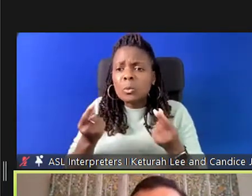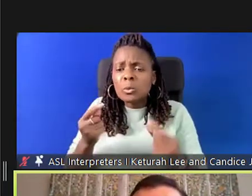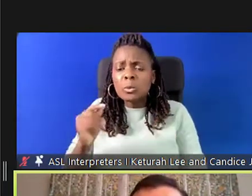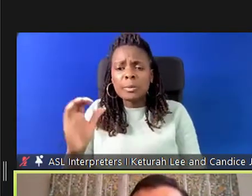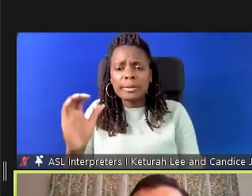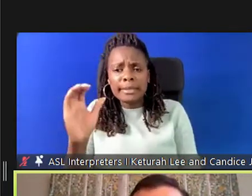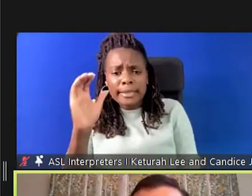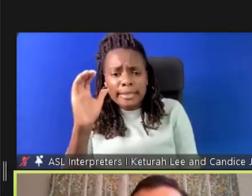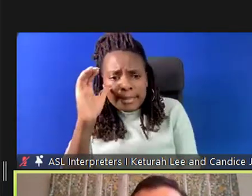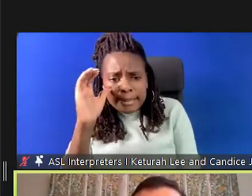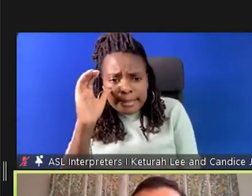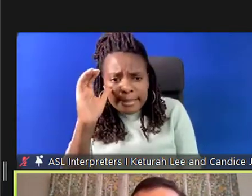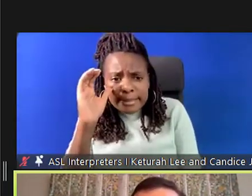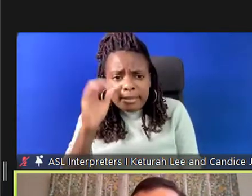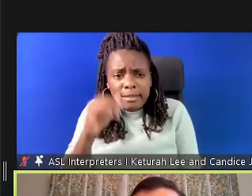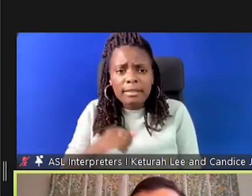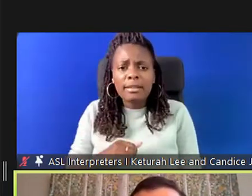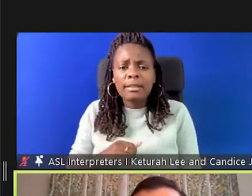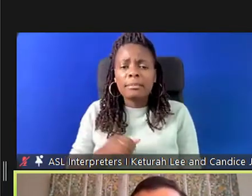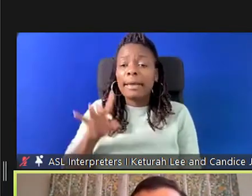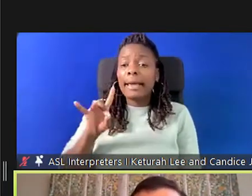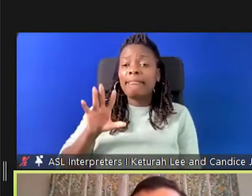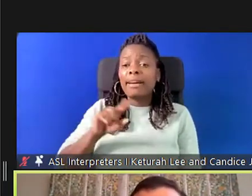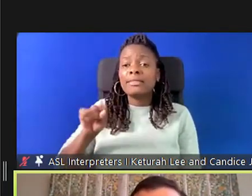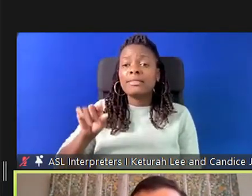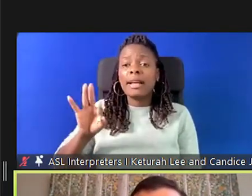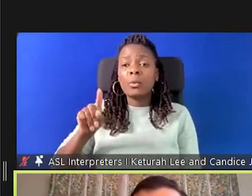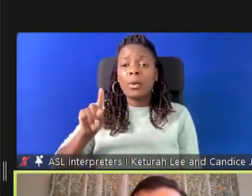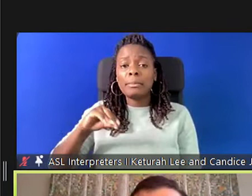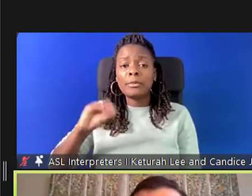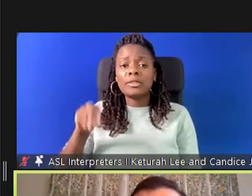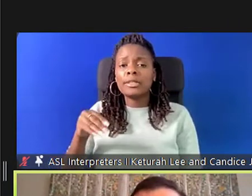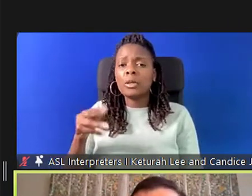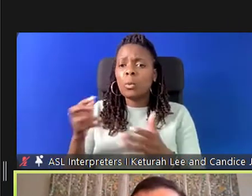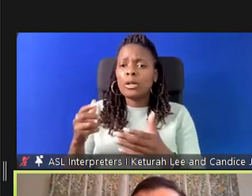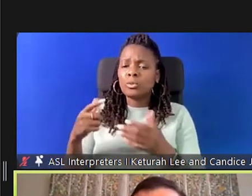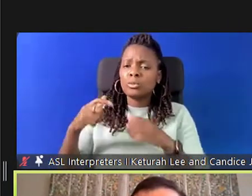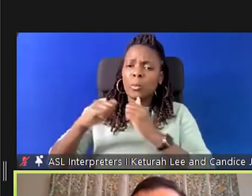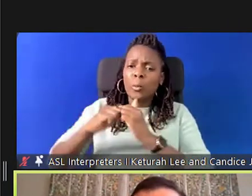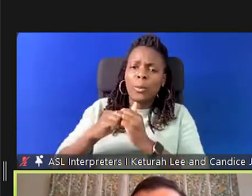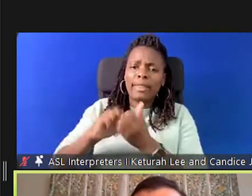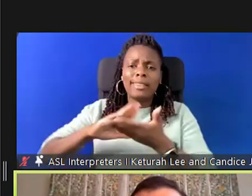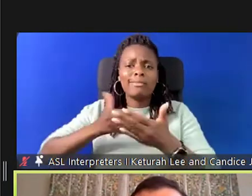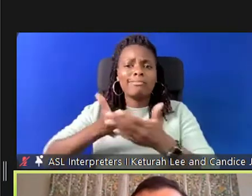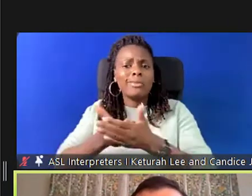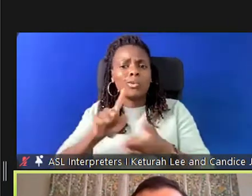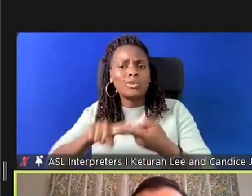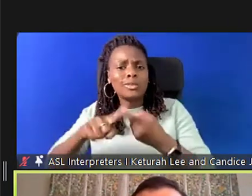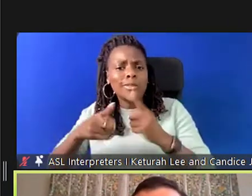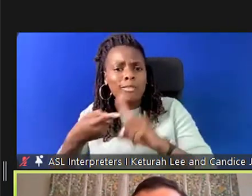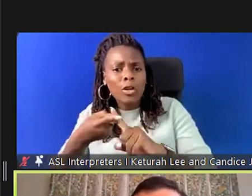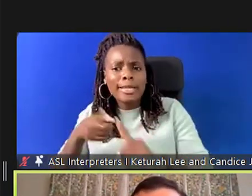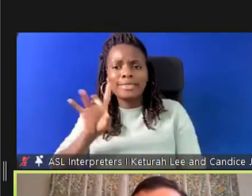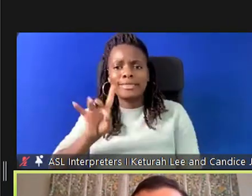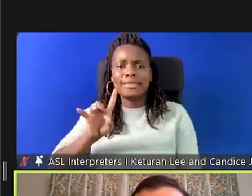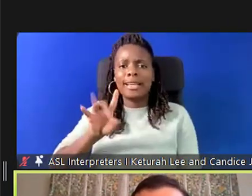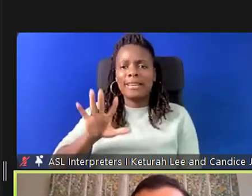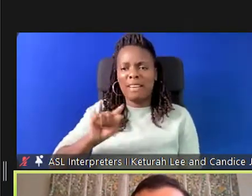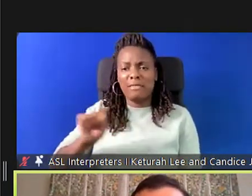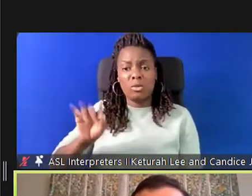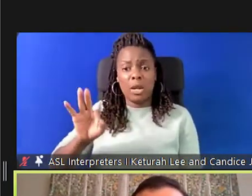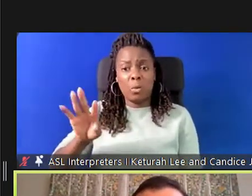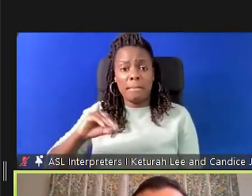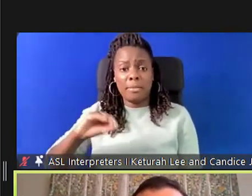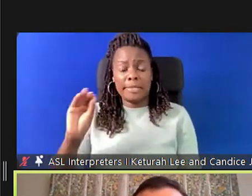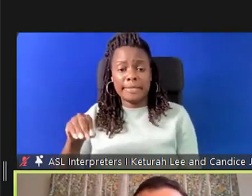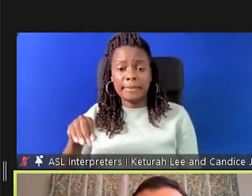to 91% wanted to share time with close friends. 81 to 95% wanted the presence of